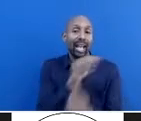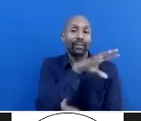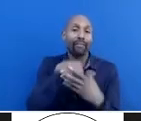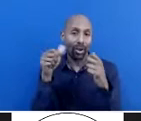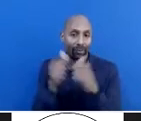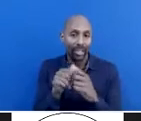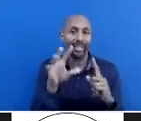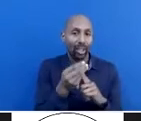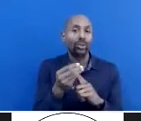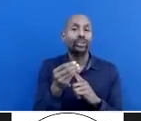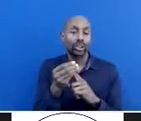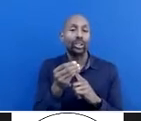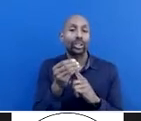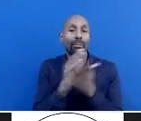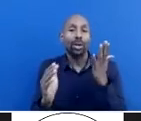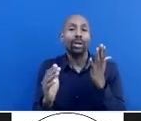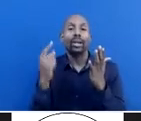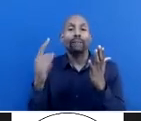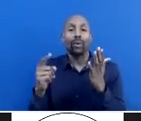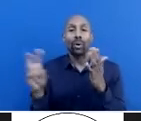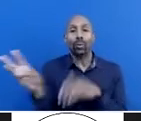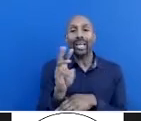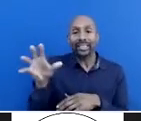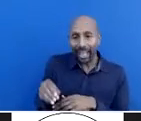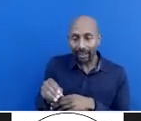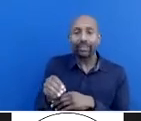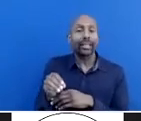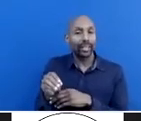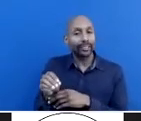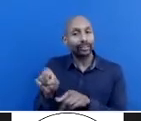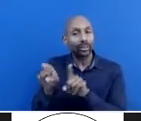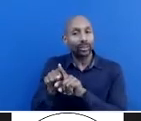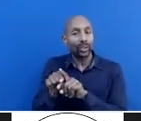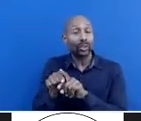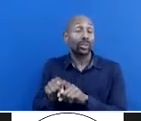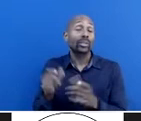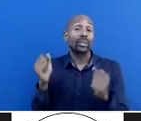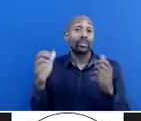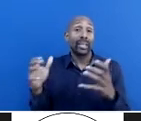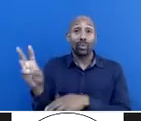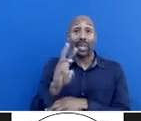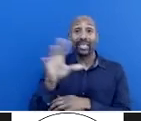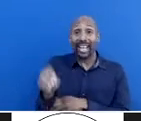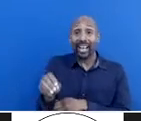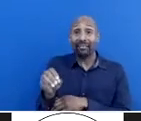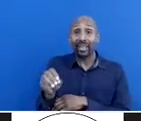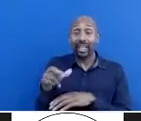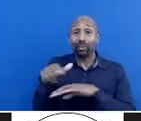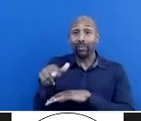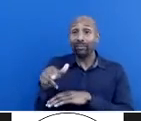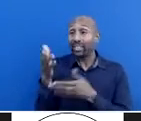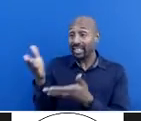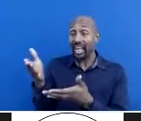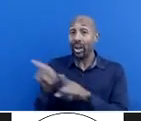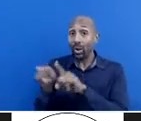slavery. And West Africa is prominent in the pieces, representing